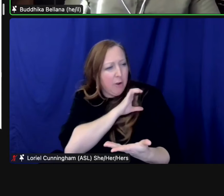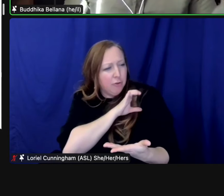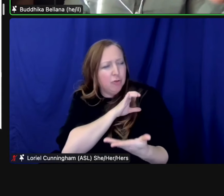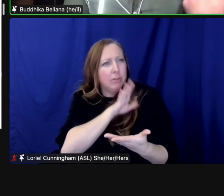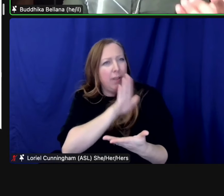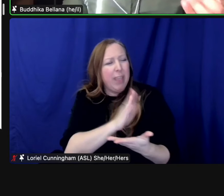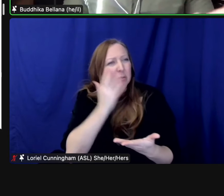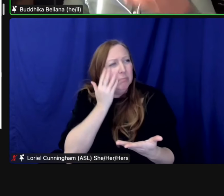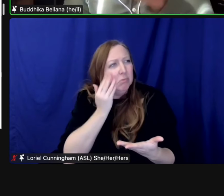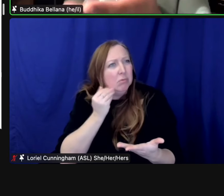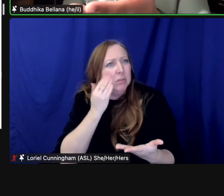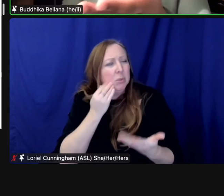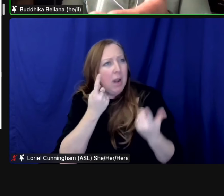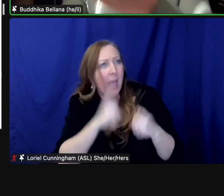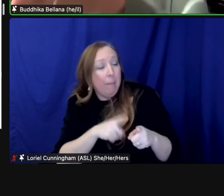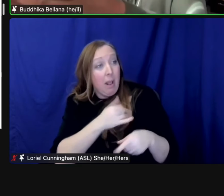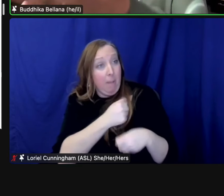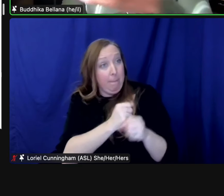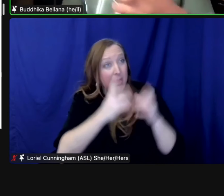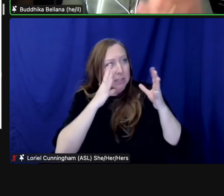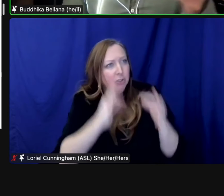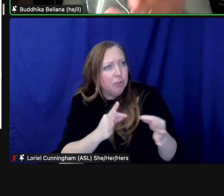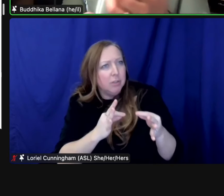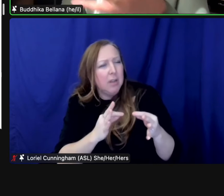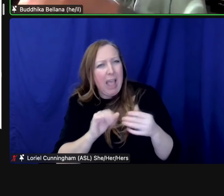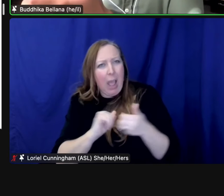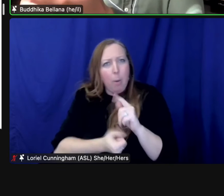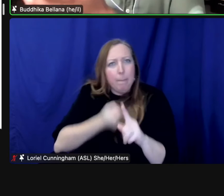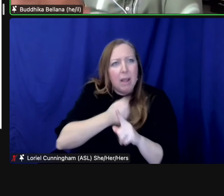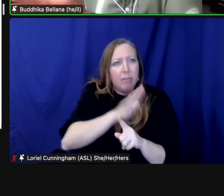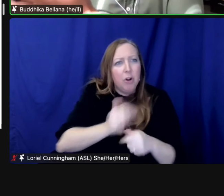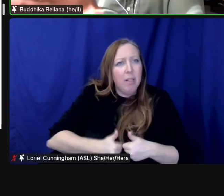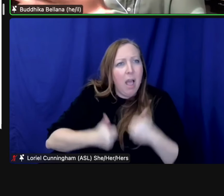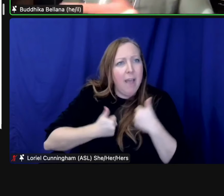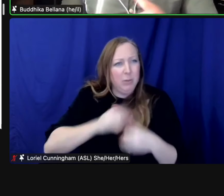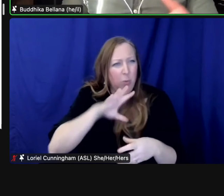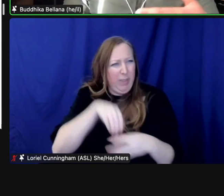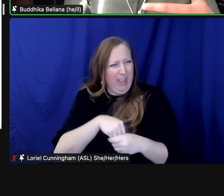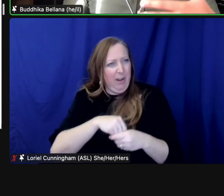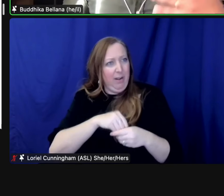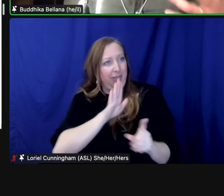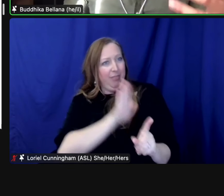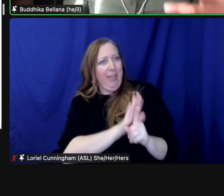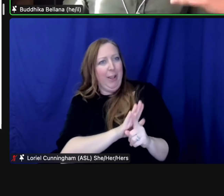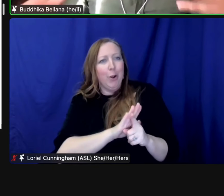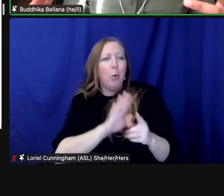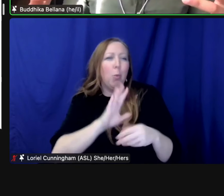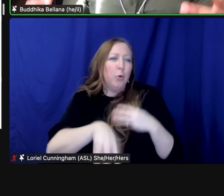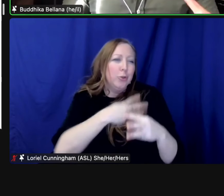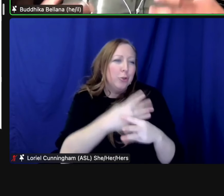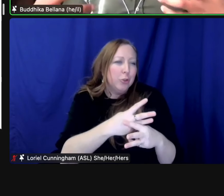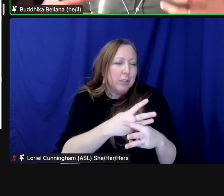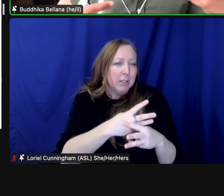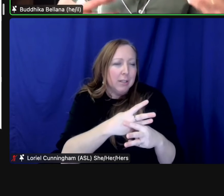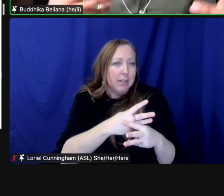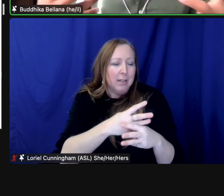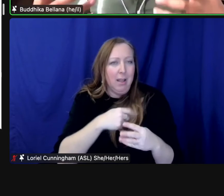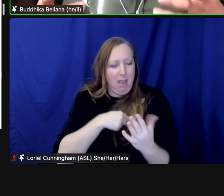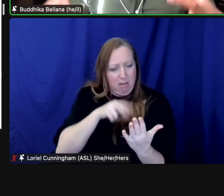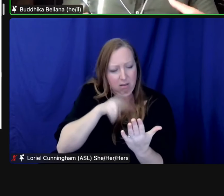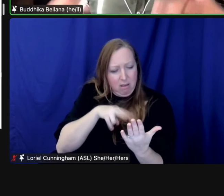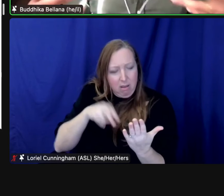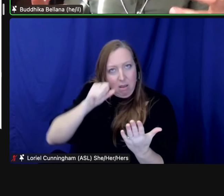action means for them in their lives and their story world subsequently. And perhaps engaging in this kind of